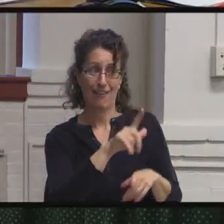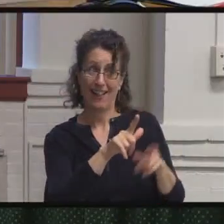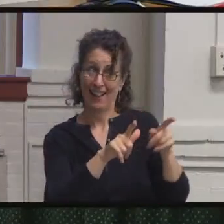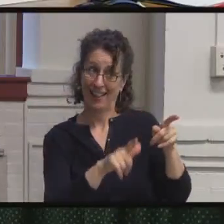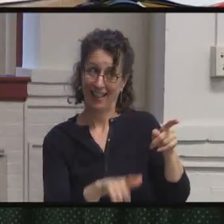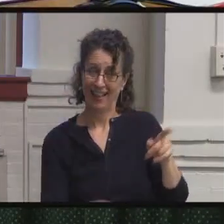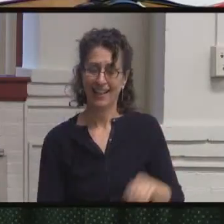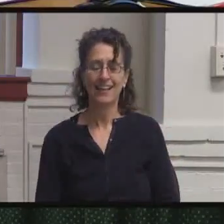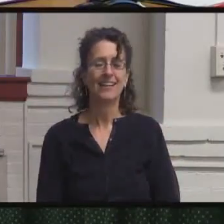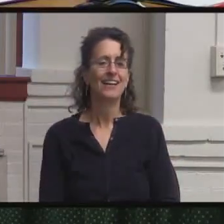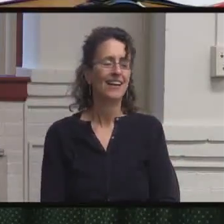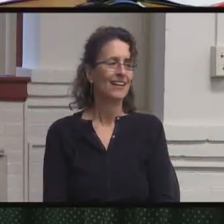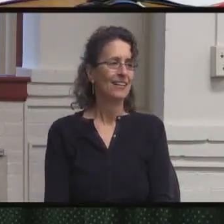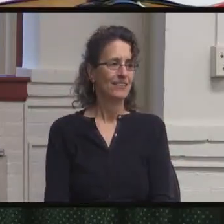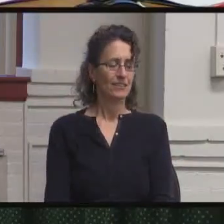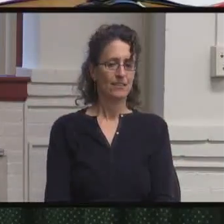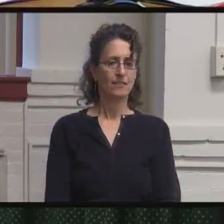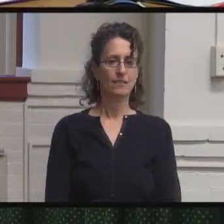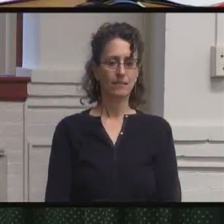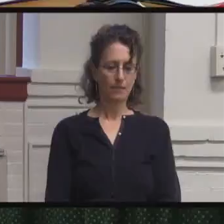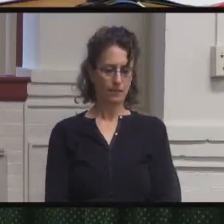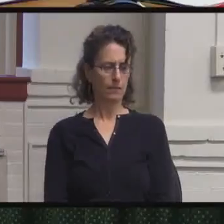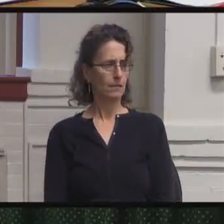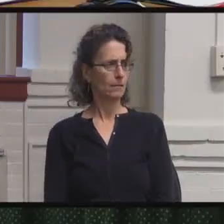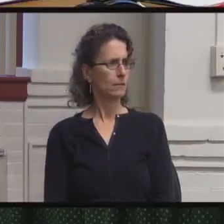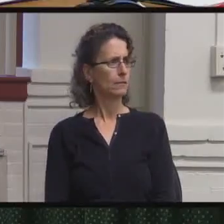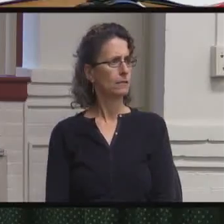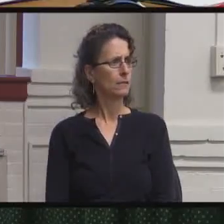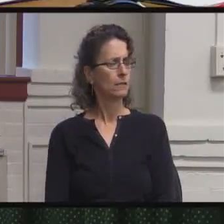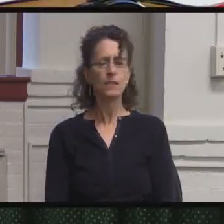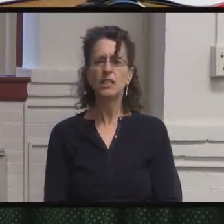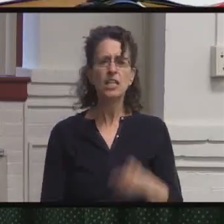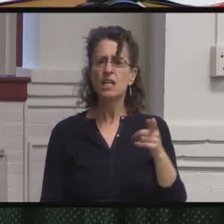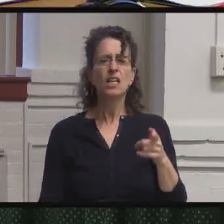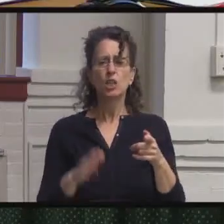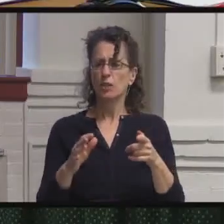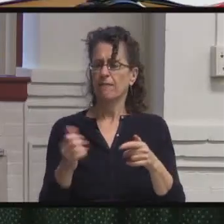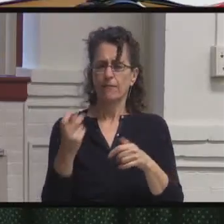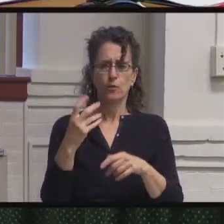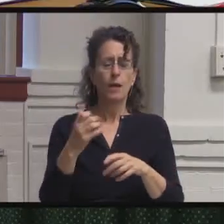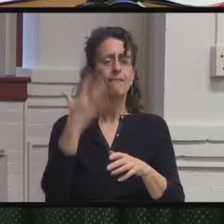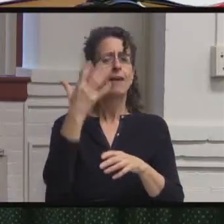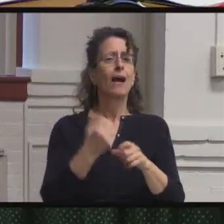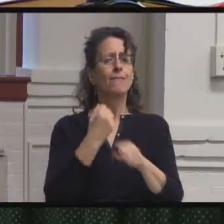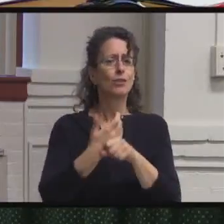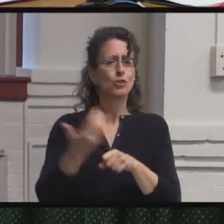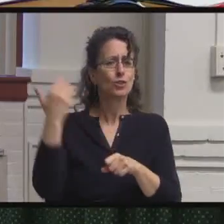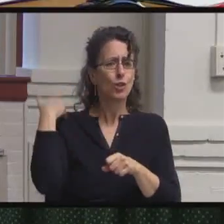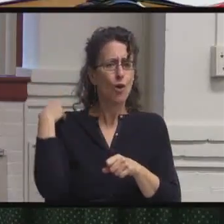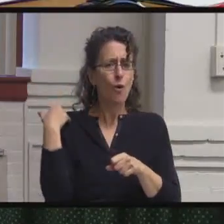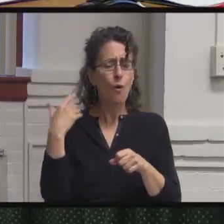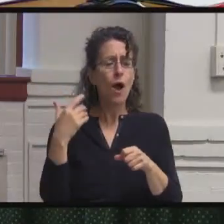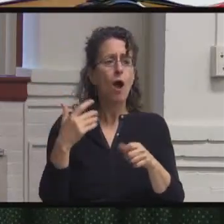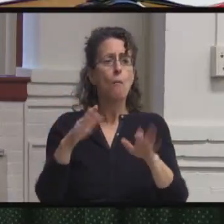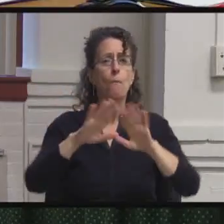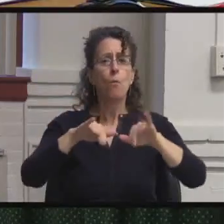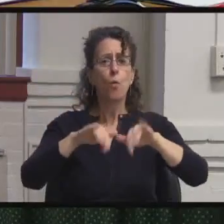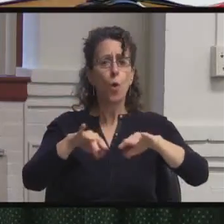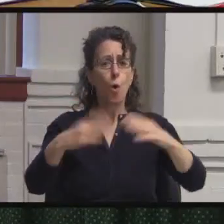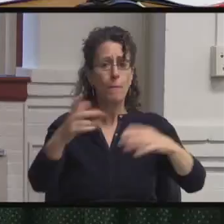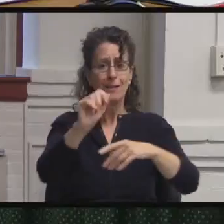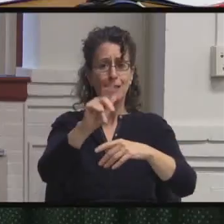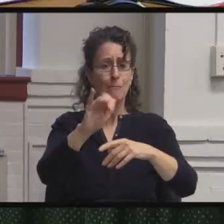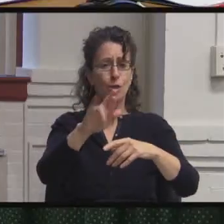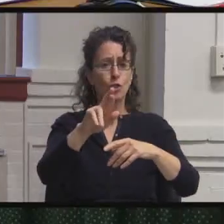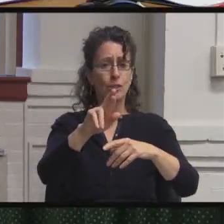pool. We shortened the hours when? For what reason? 2 years ago. About 5 years ago. Oh, five? About 5 years ago when we